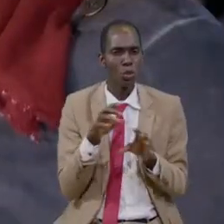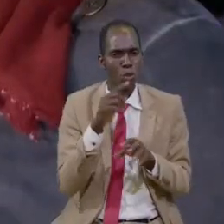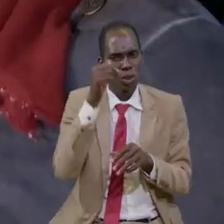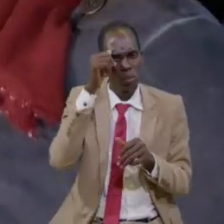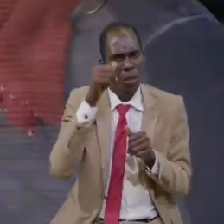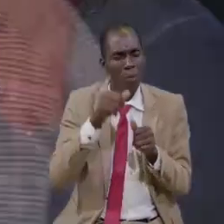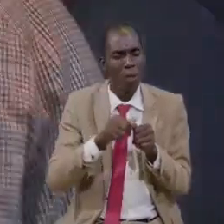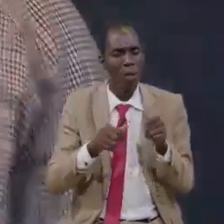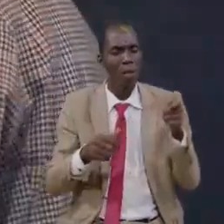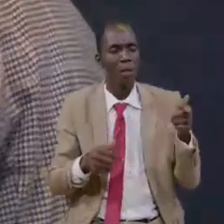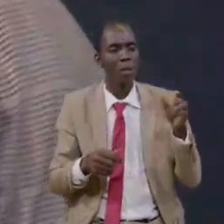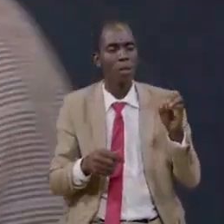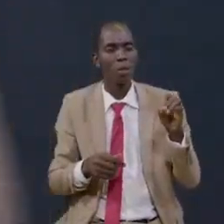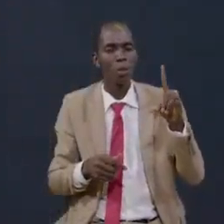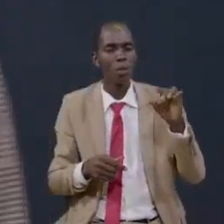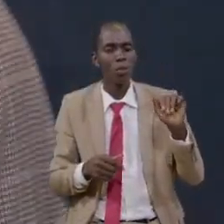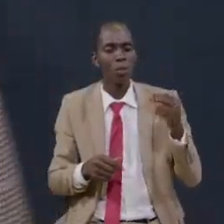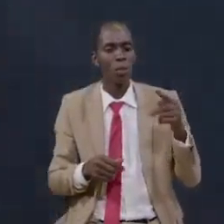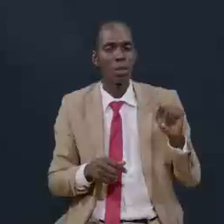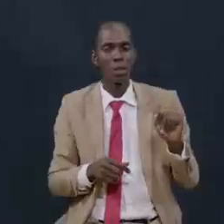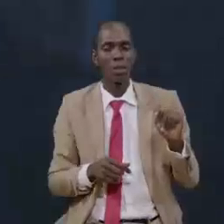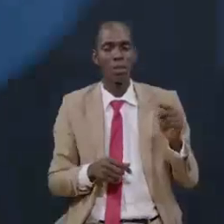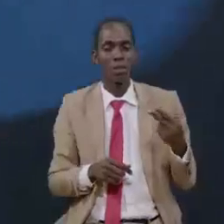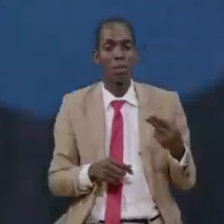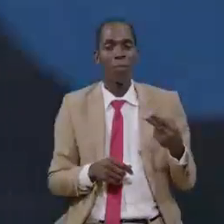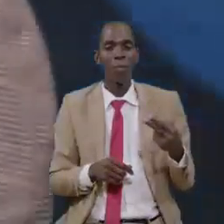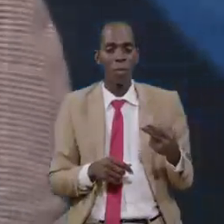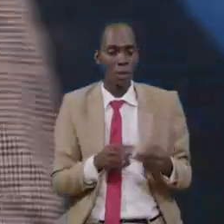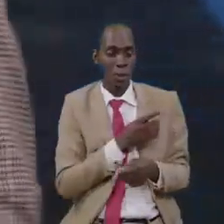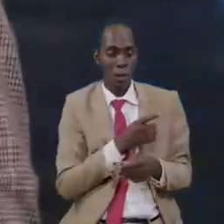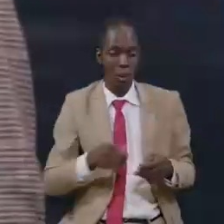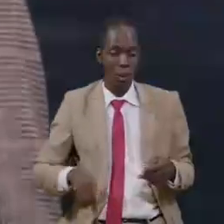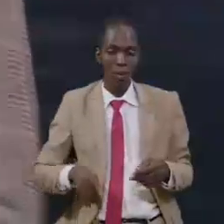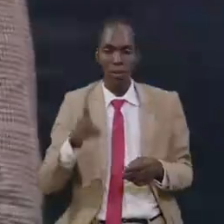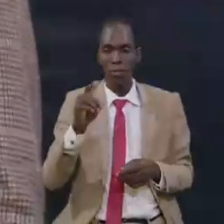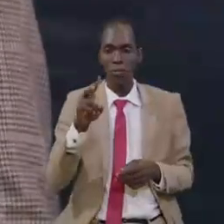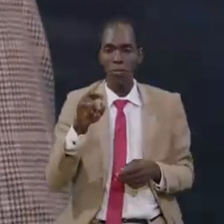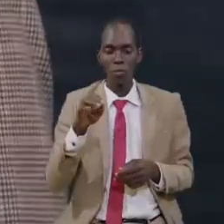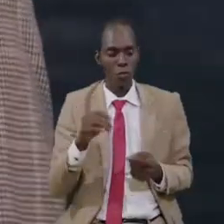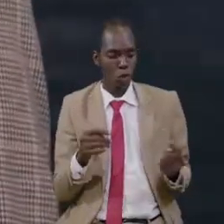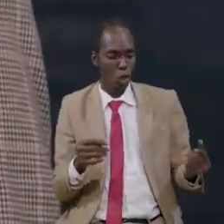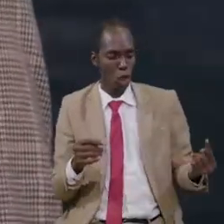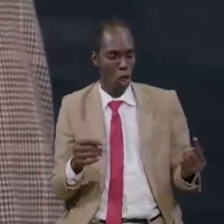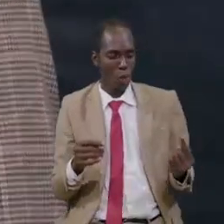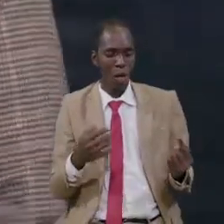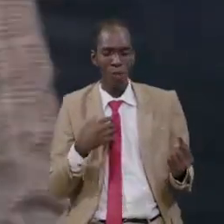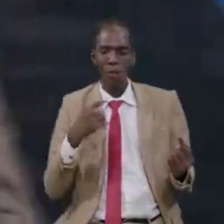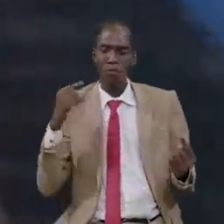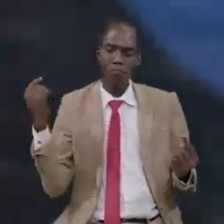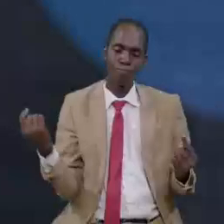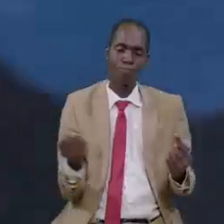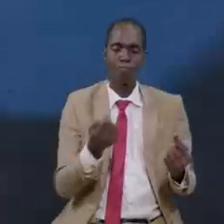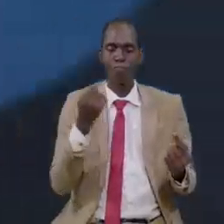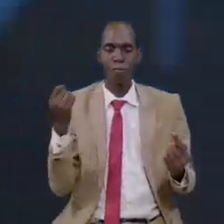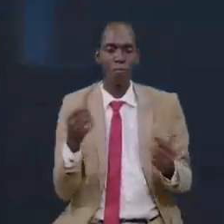Here comes David. And David was coming, having a sling in the hand and a stone.